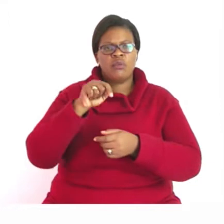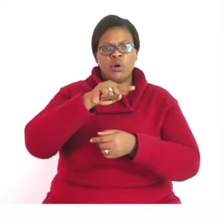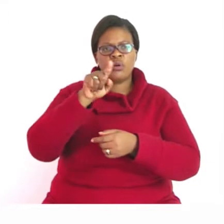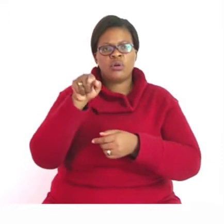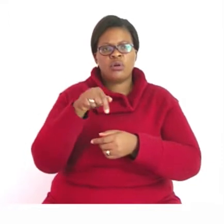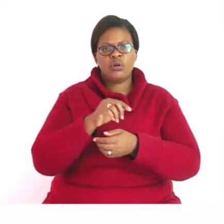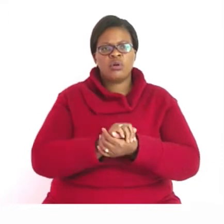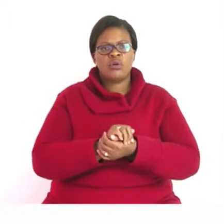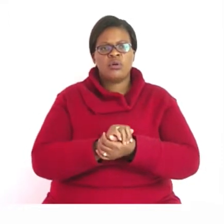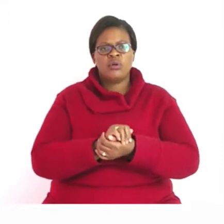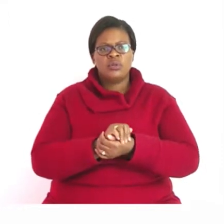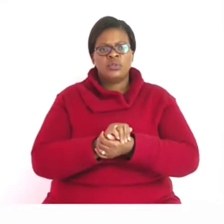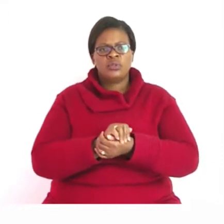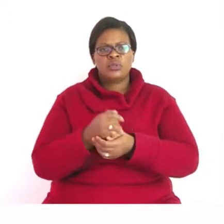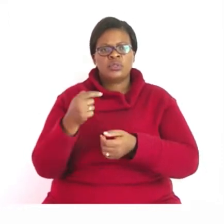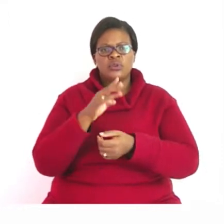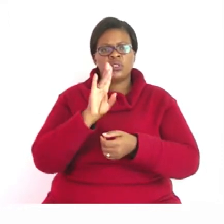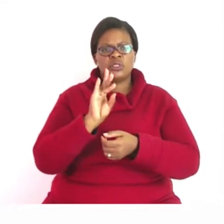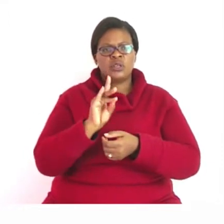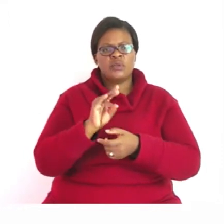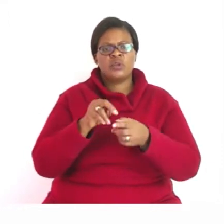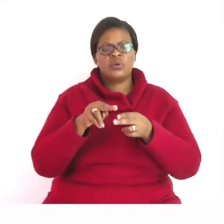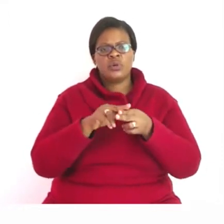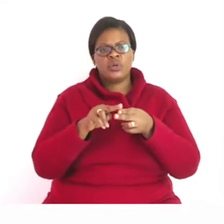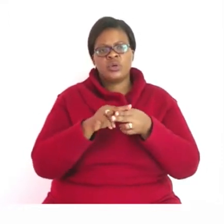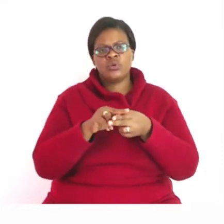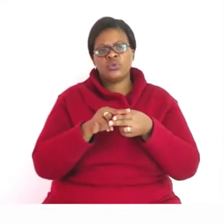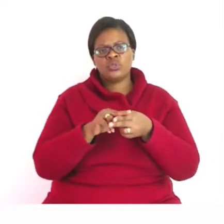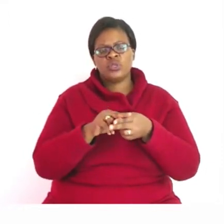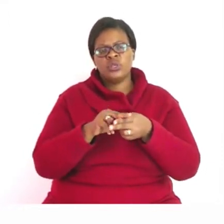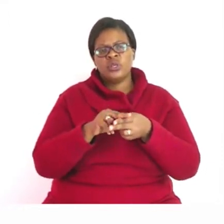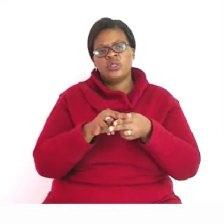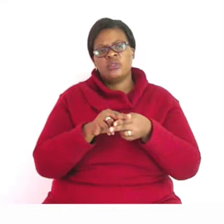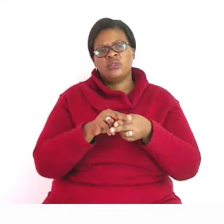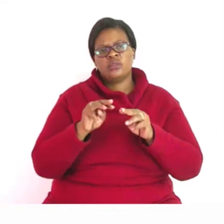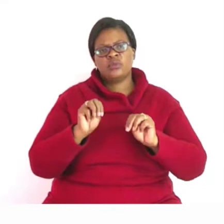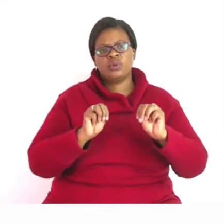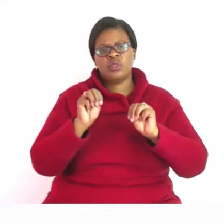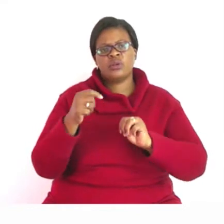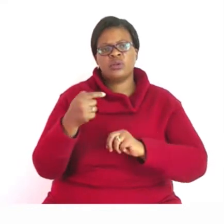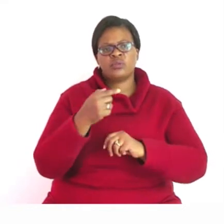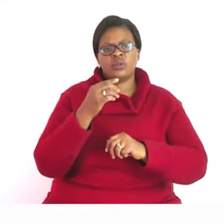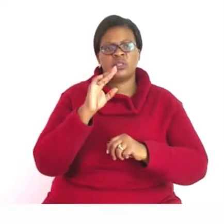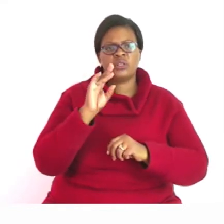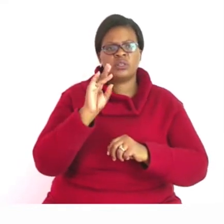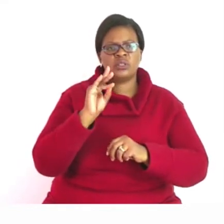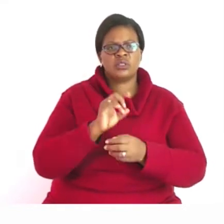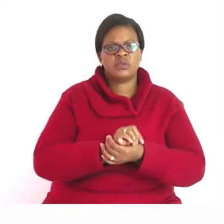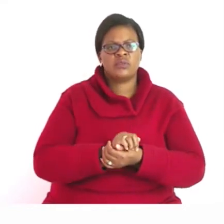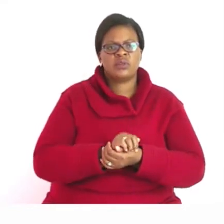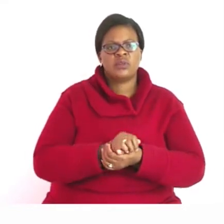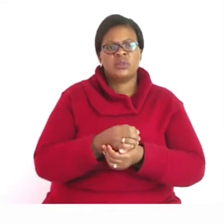In grade 7, we use these methods in grade 7, whereby the factors of 12 are 1,